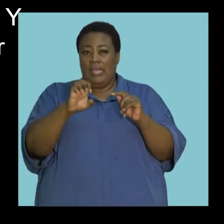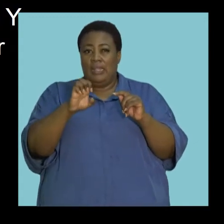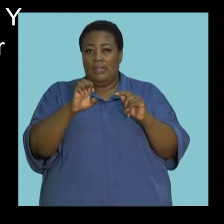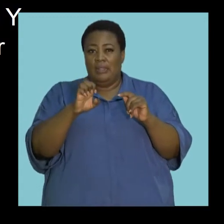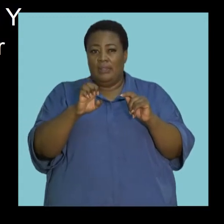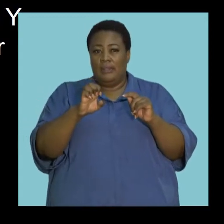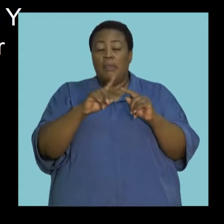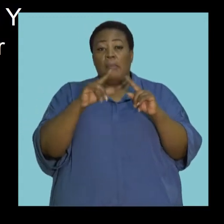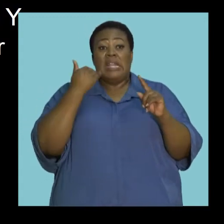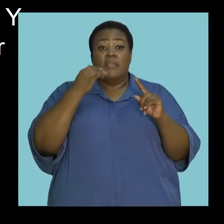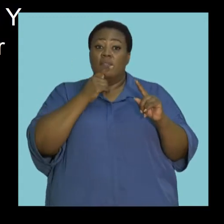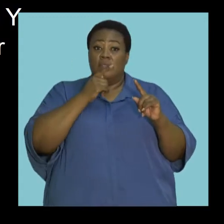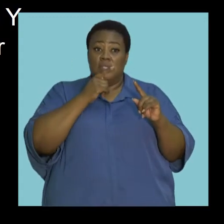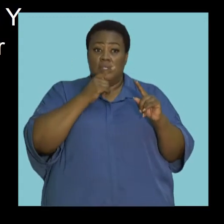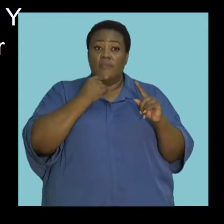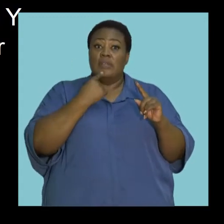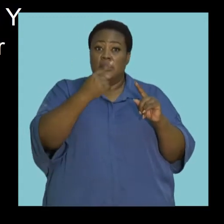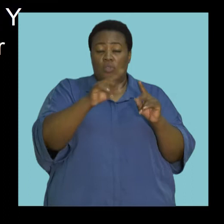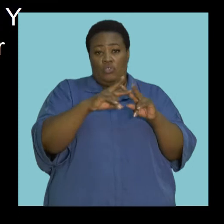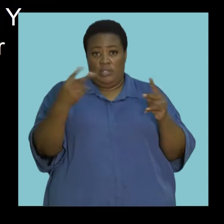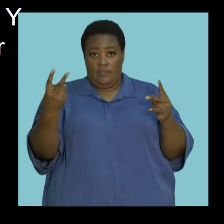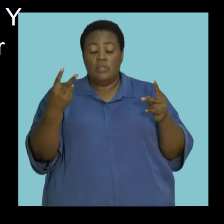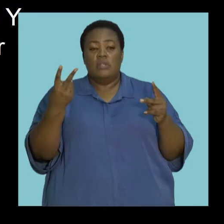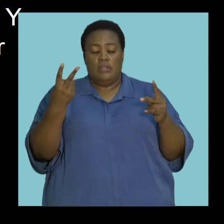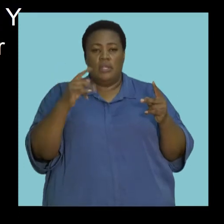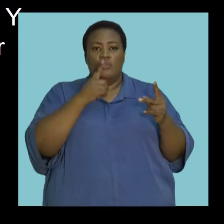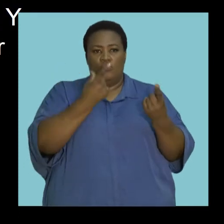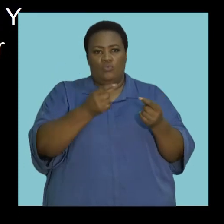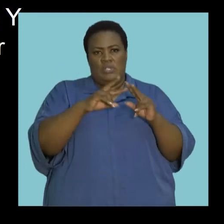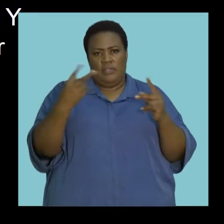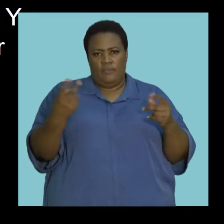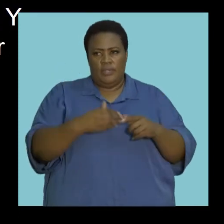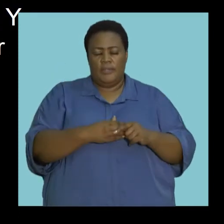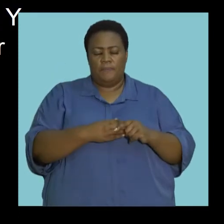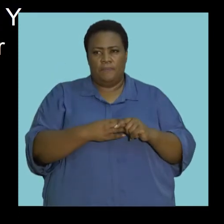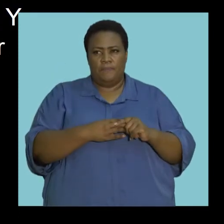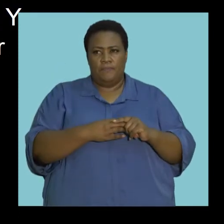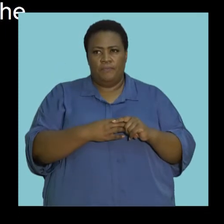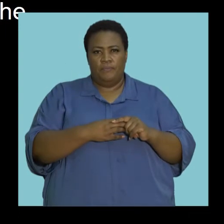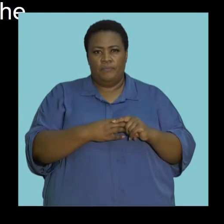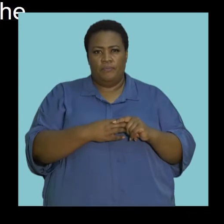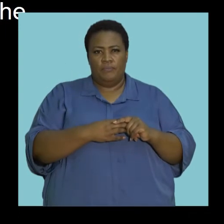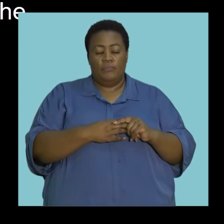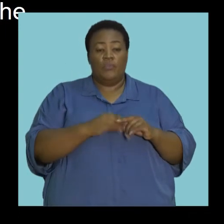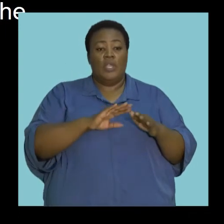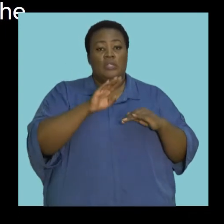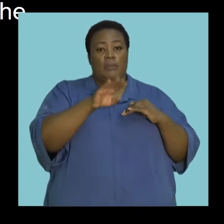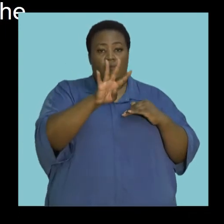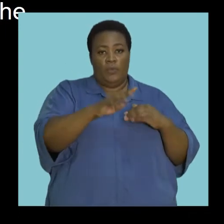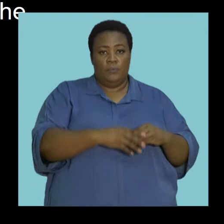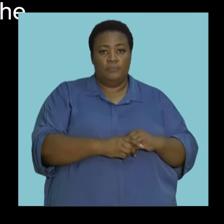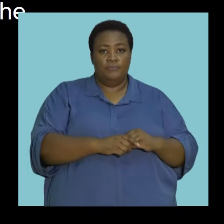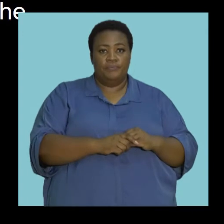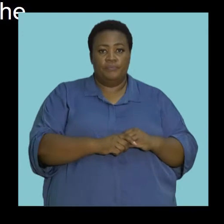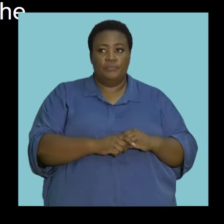unless otherwise stated. So we have to have the values scaled down correctly. Let's look at step